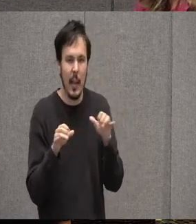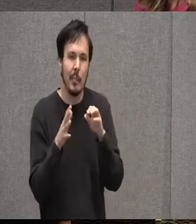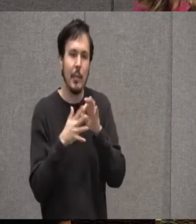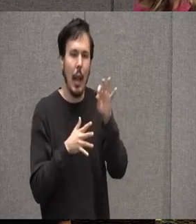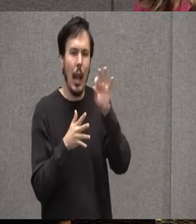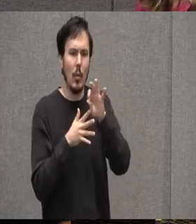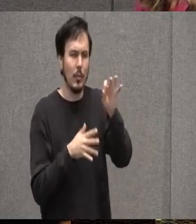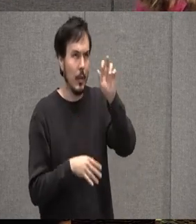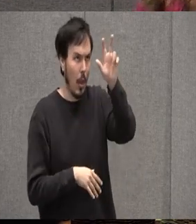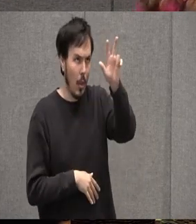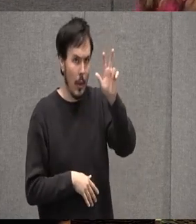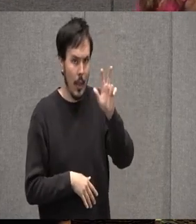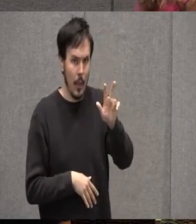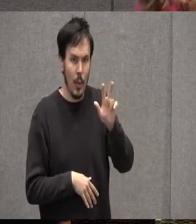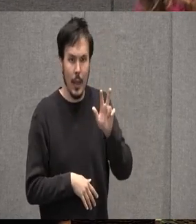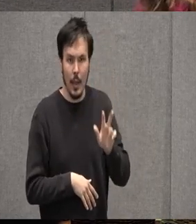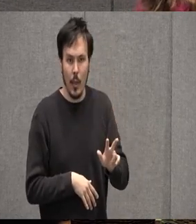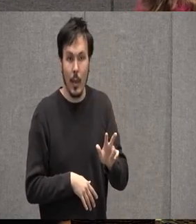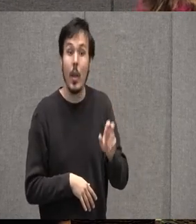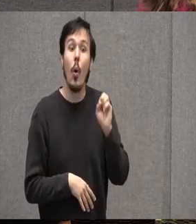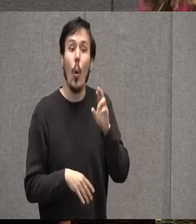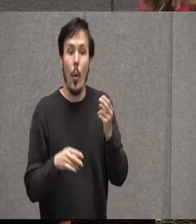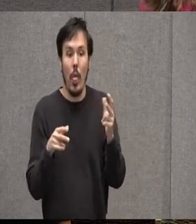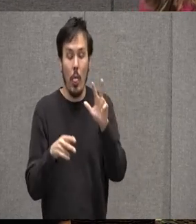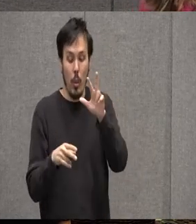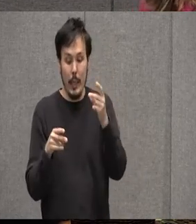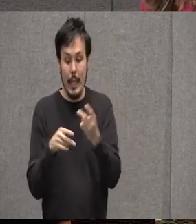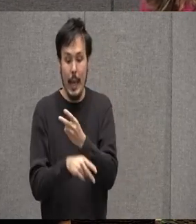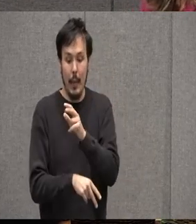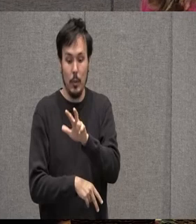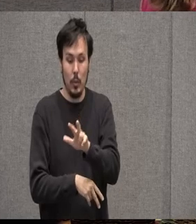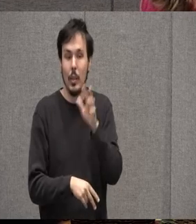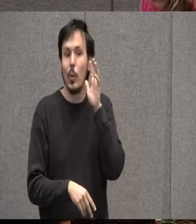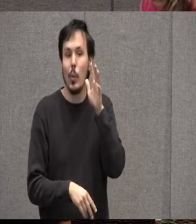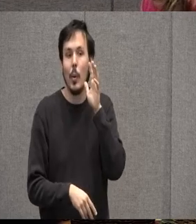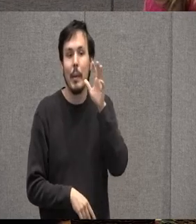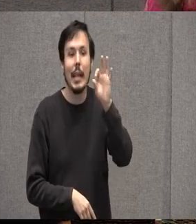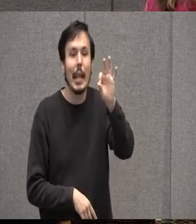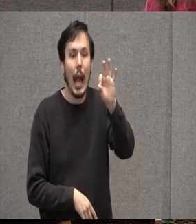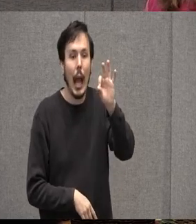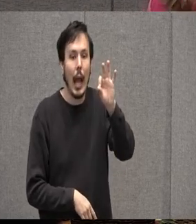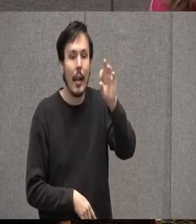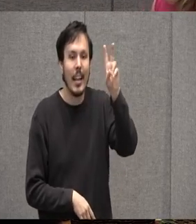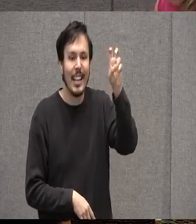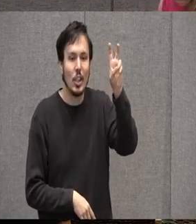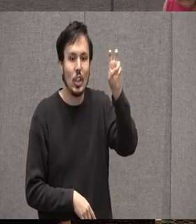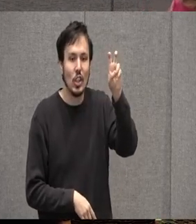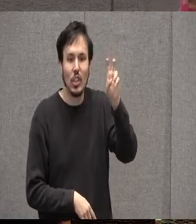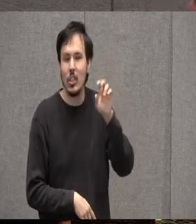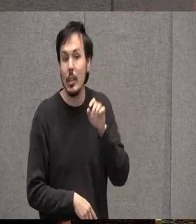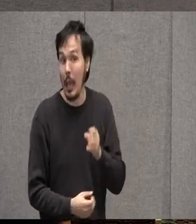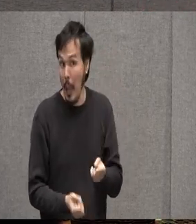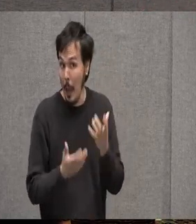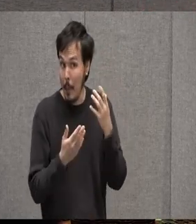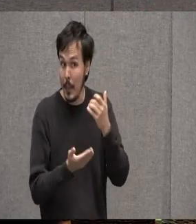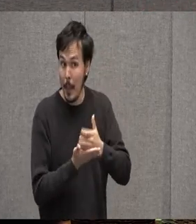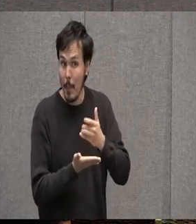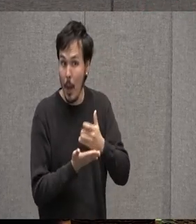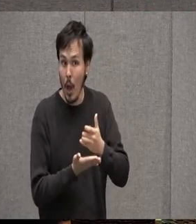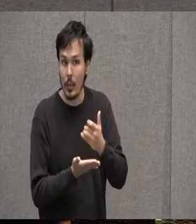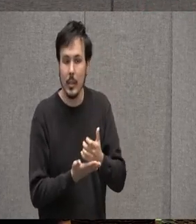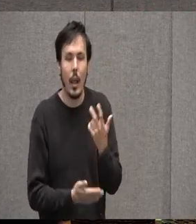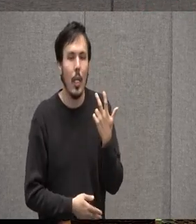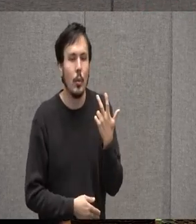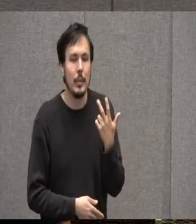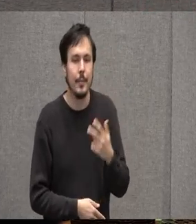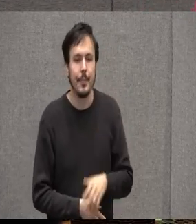3, or 3 times 3 equals 9 inches, so that was 3 pots. Oh,